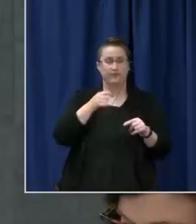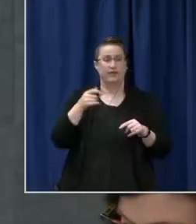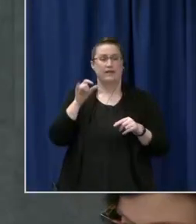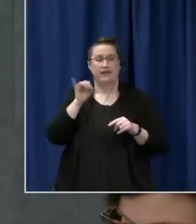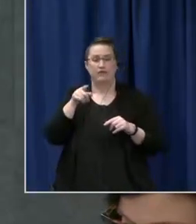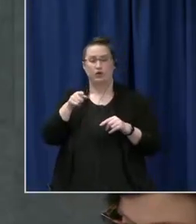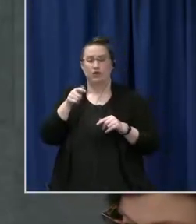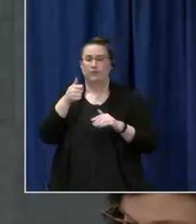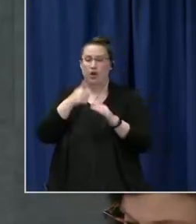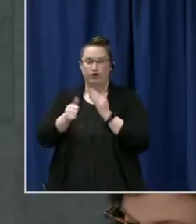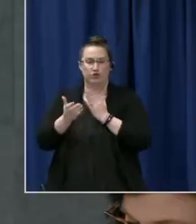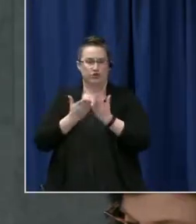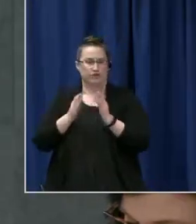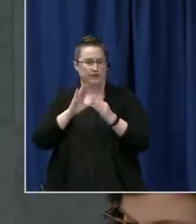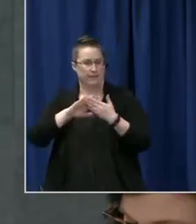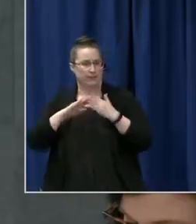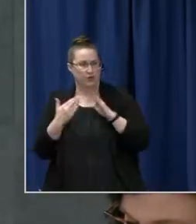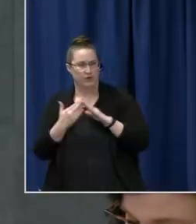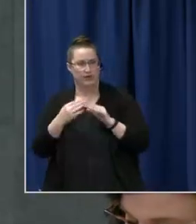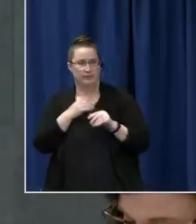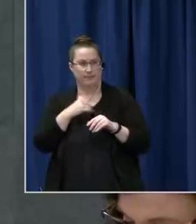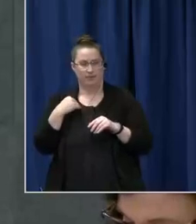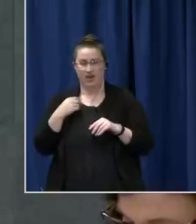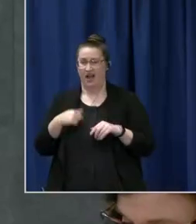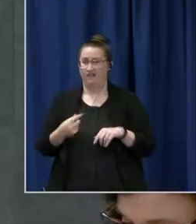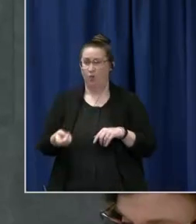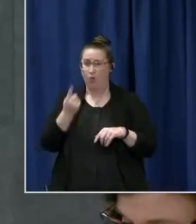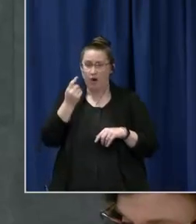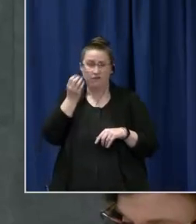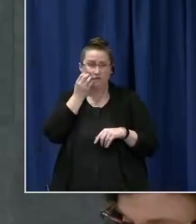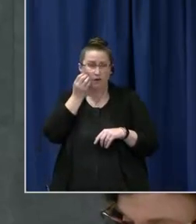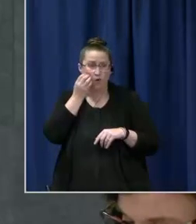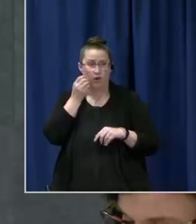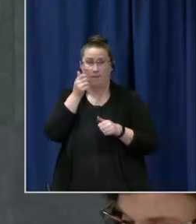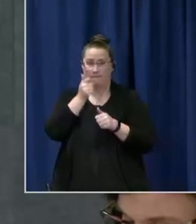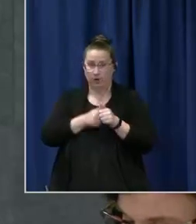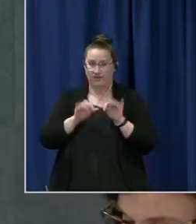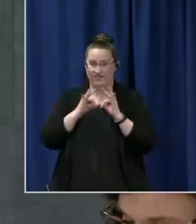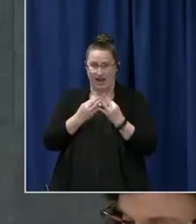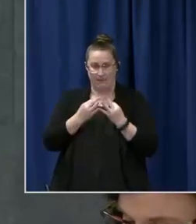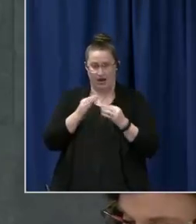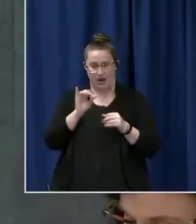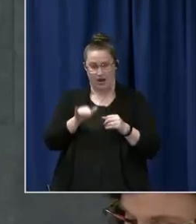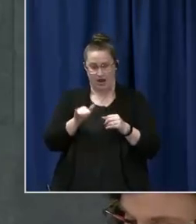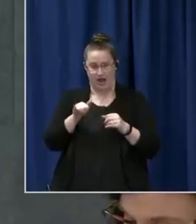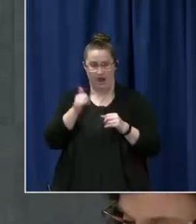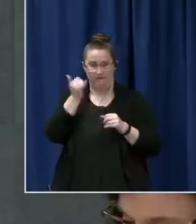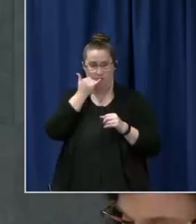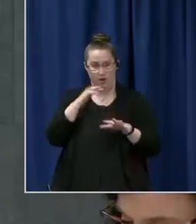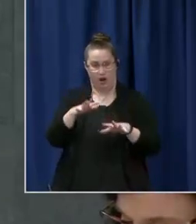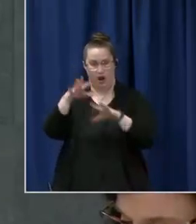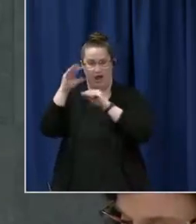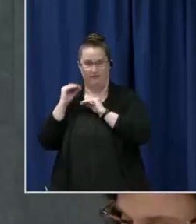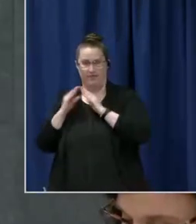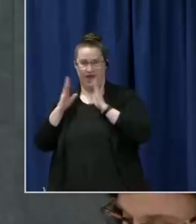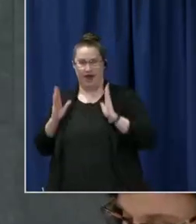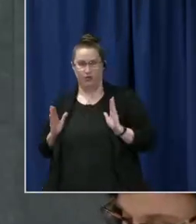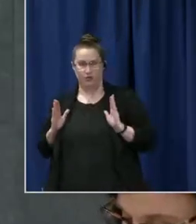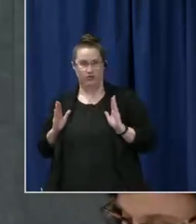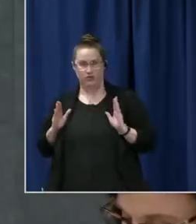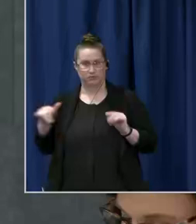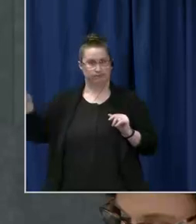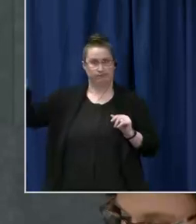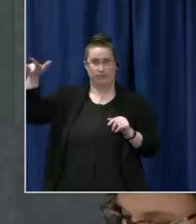underserved community member who only has one cell phone per family and that cell phone has left the building and is somewhere